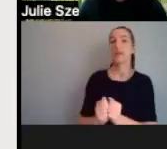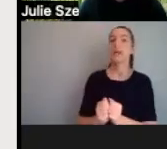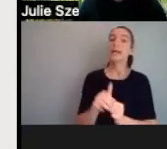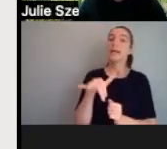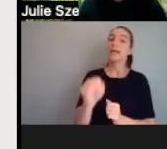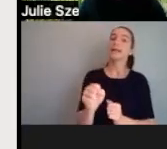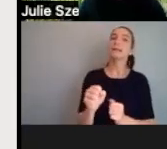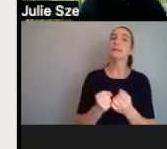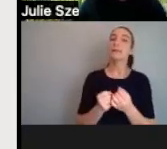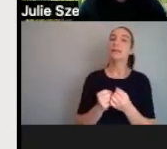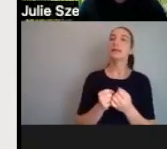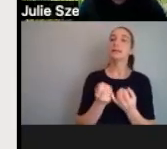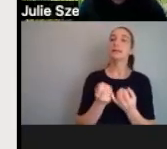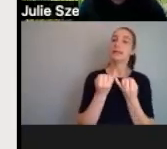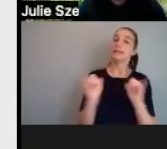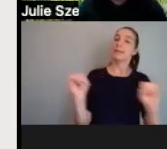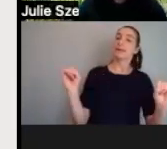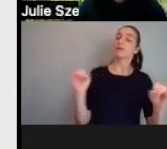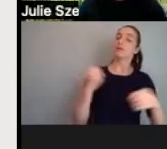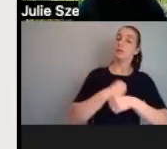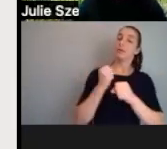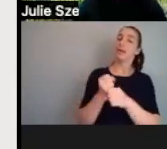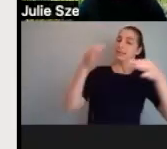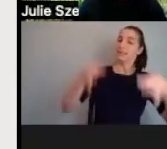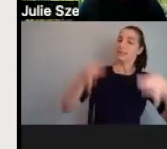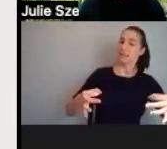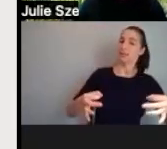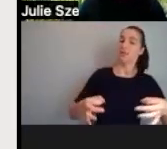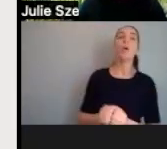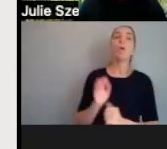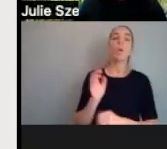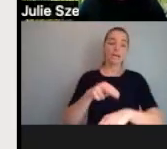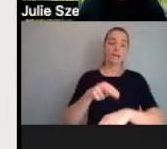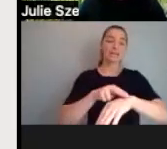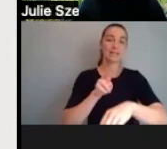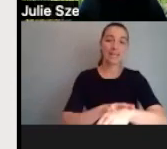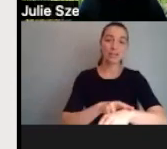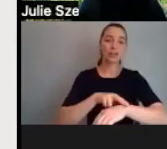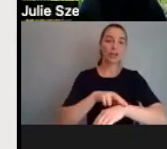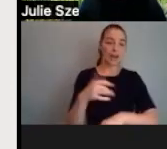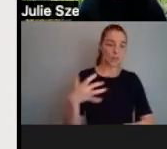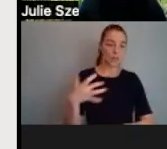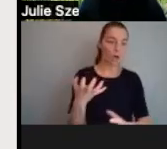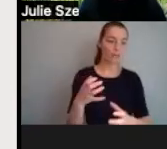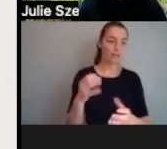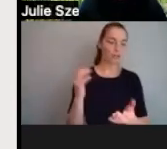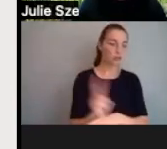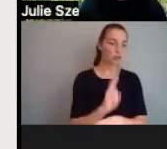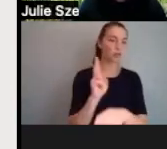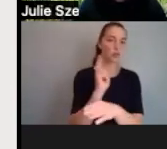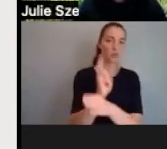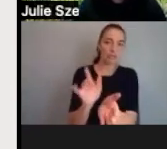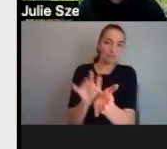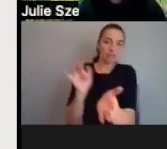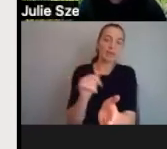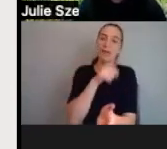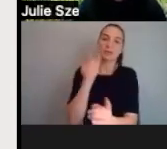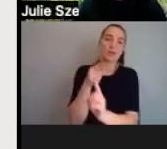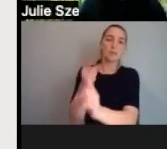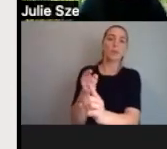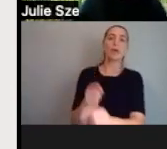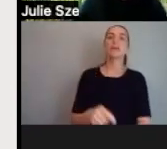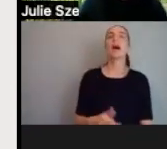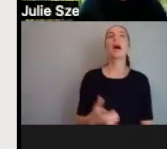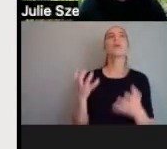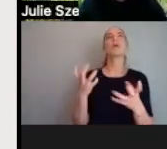anchors word, or the freedom to conquer nature by consuming objects. One desires to bend, to bend the world to one's will by